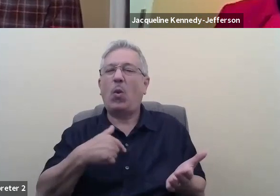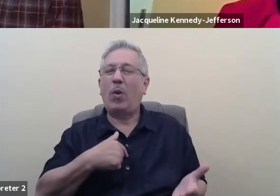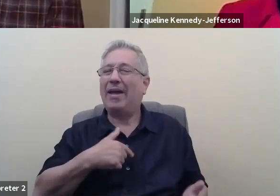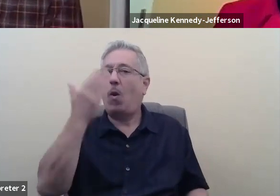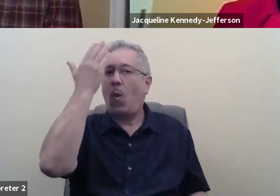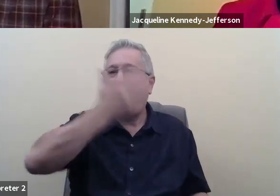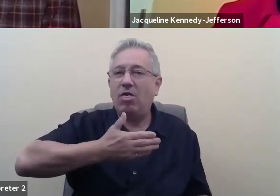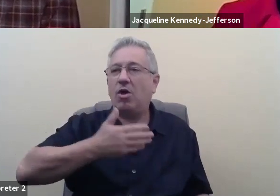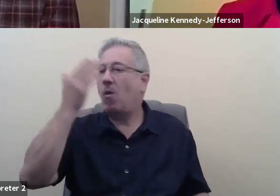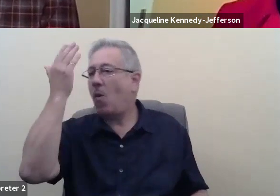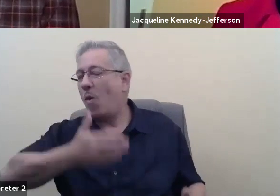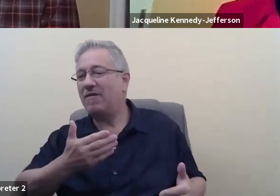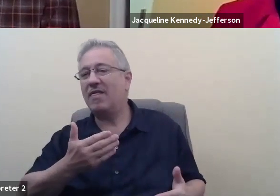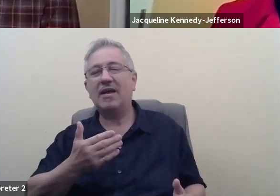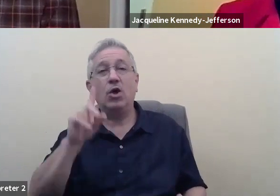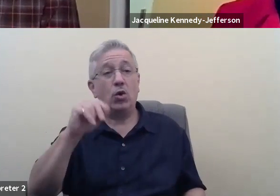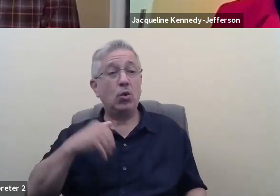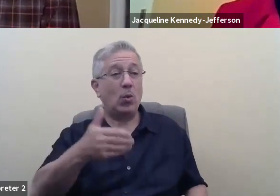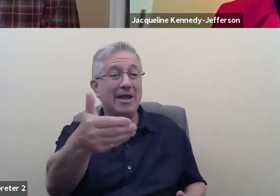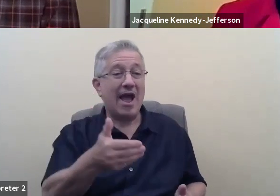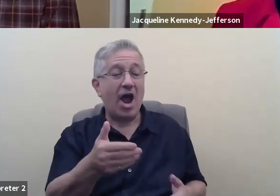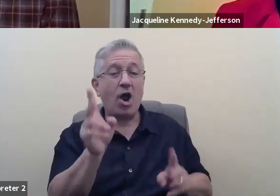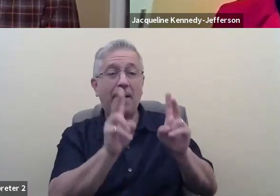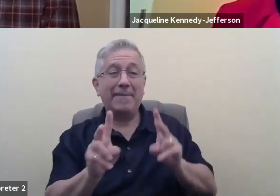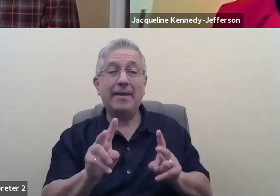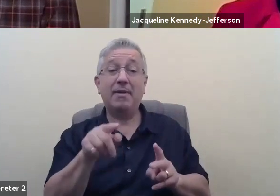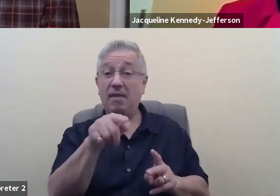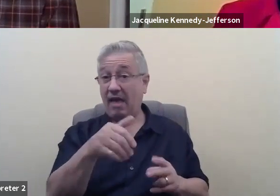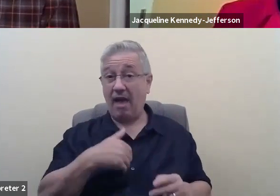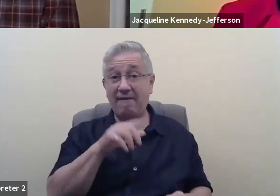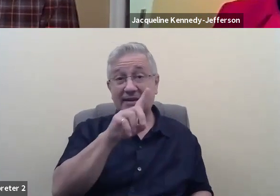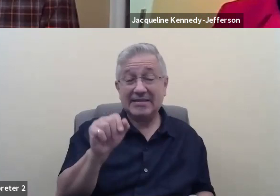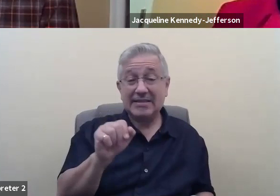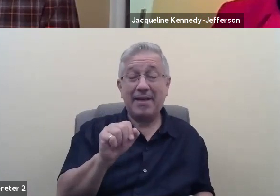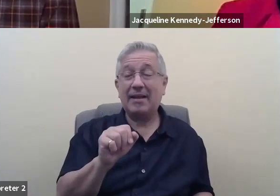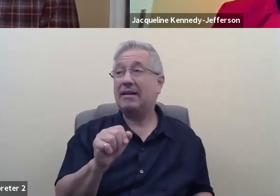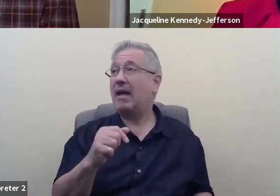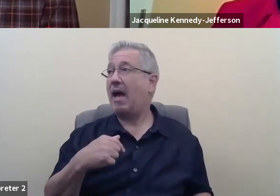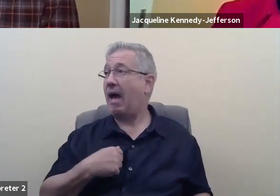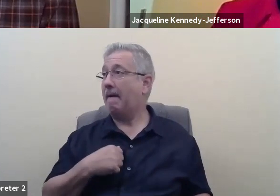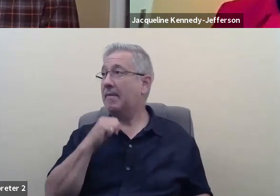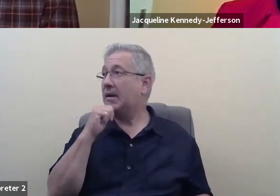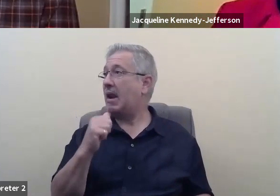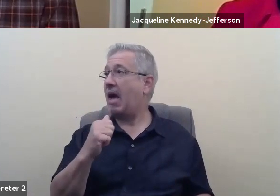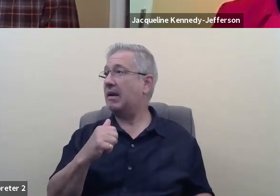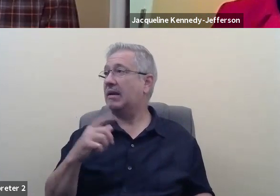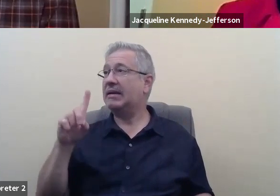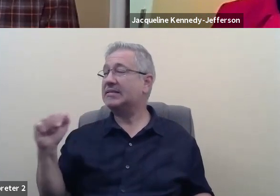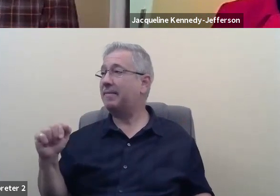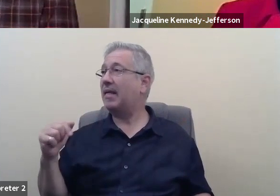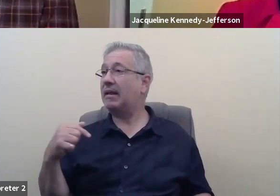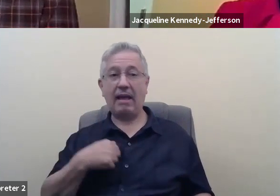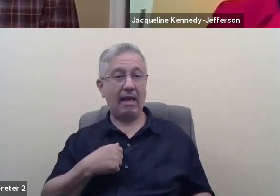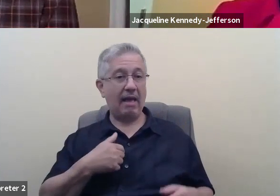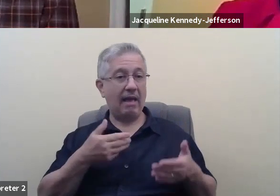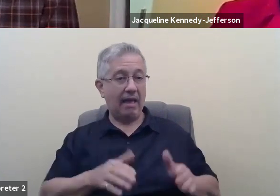for our people leaders, right? Are we not hiring people because they have a disability? Because we're not blind, so we don't understand how a blind person can do their job. We're not